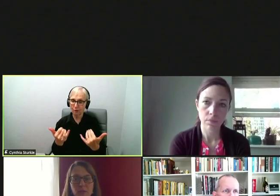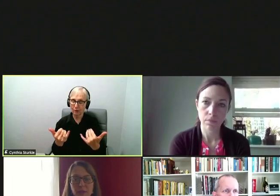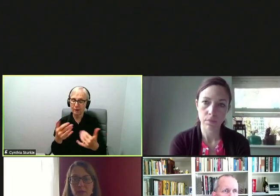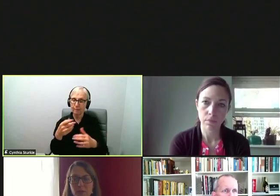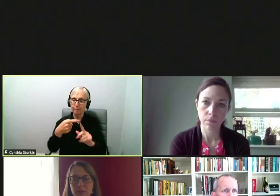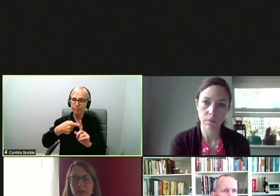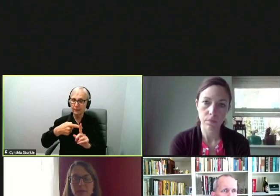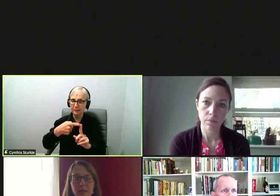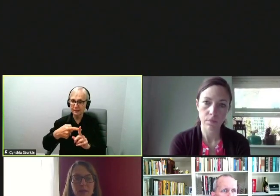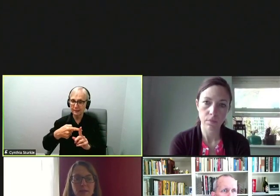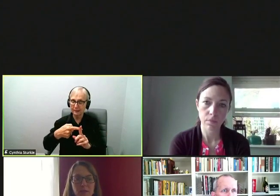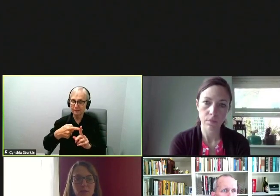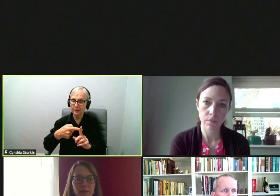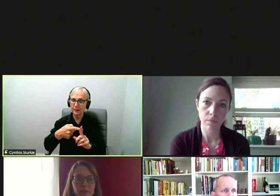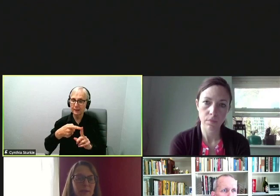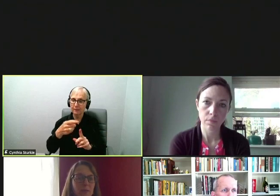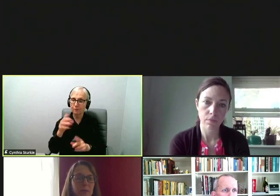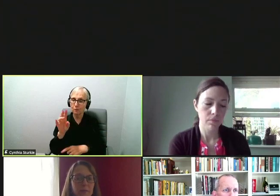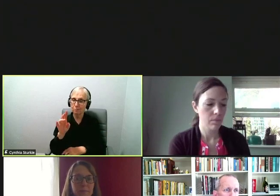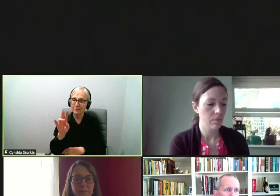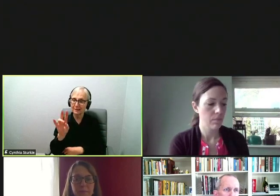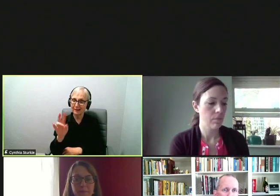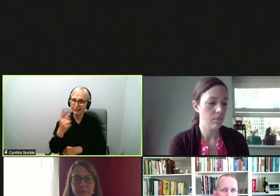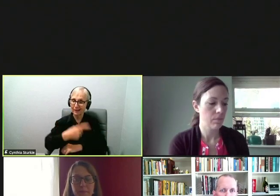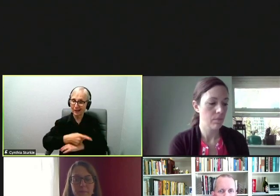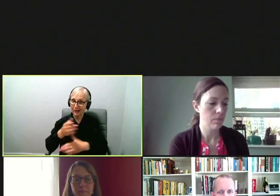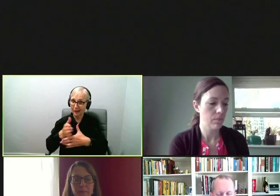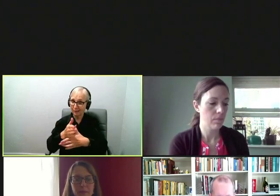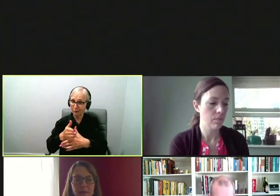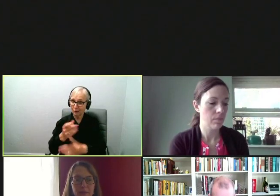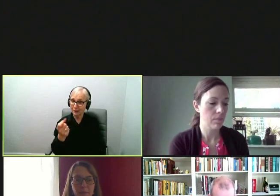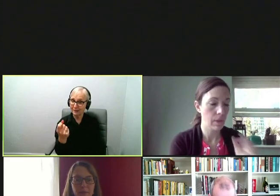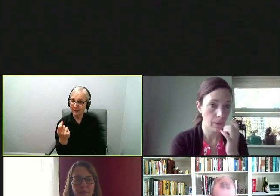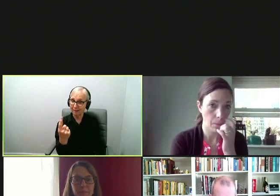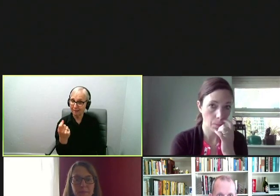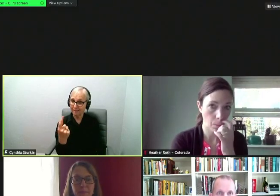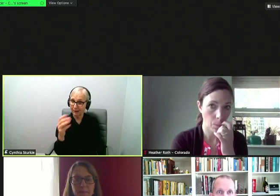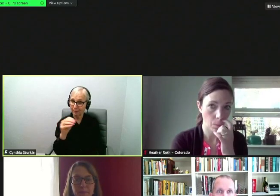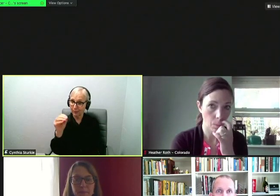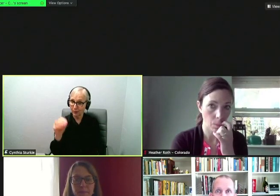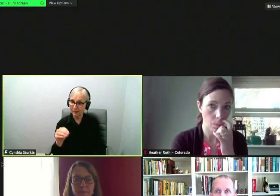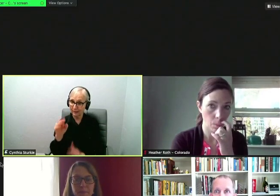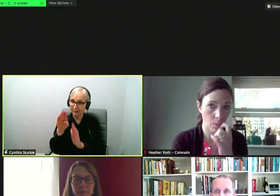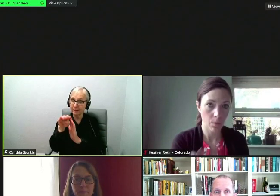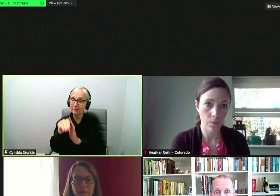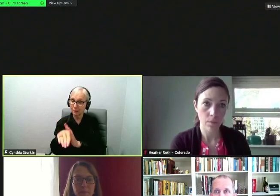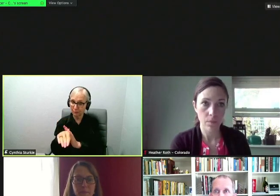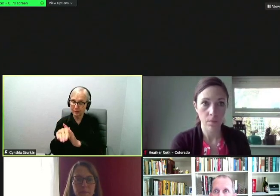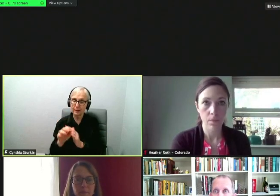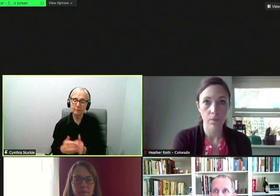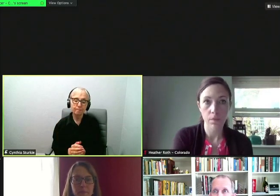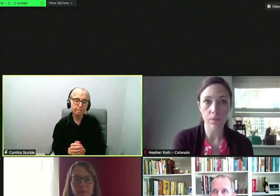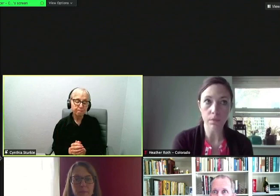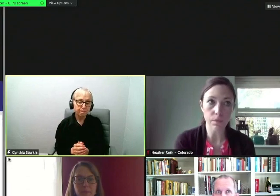just over 11% and is trending downward. Next slide, please.